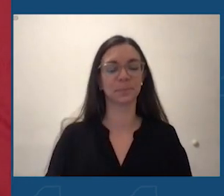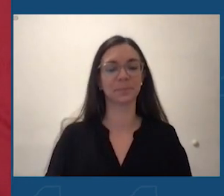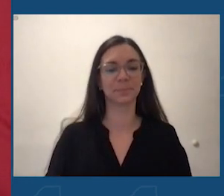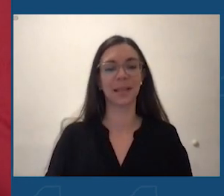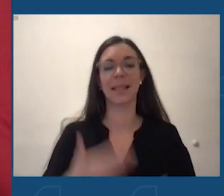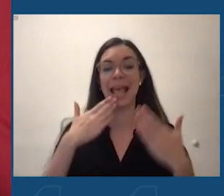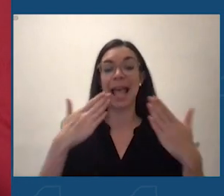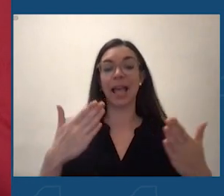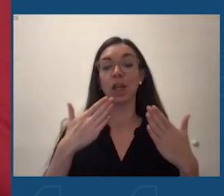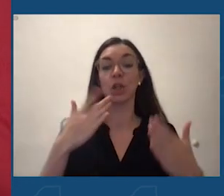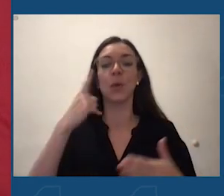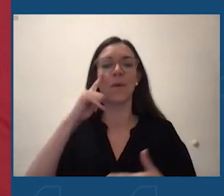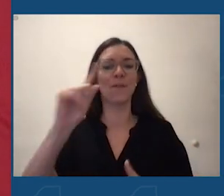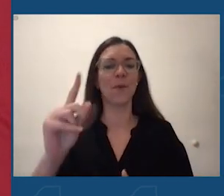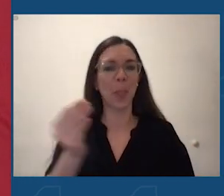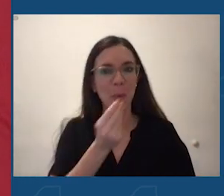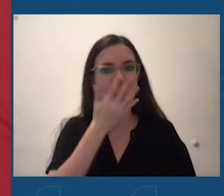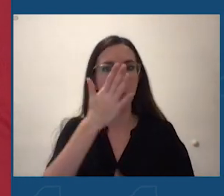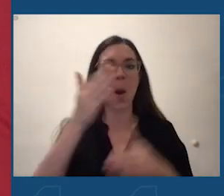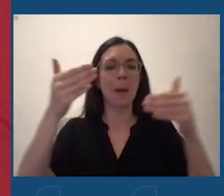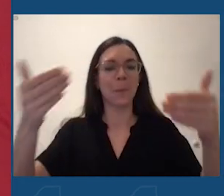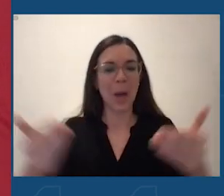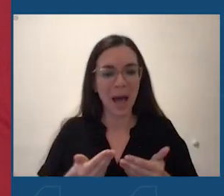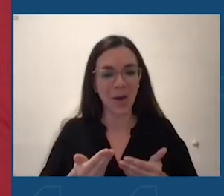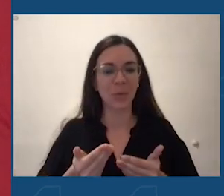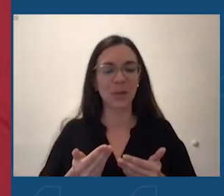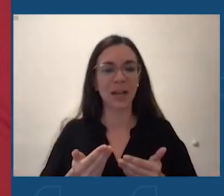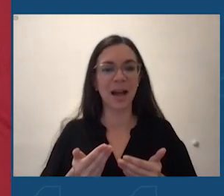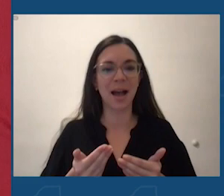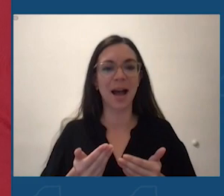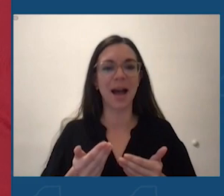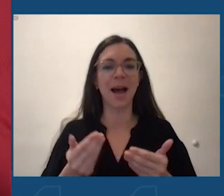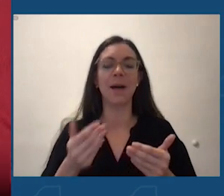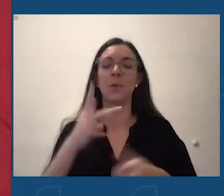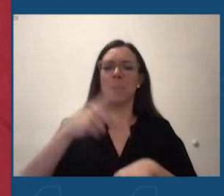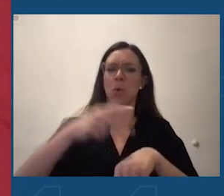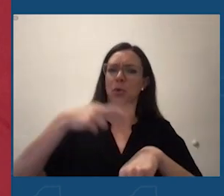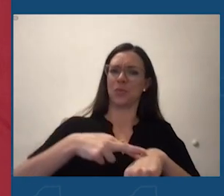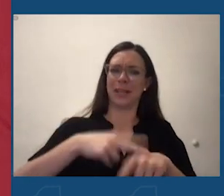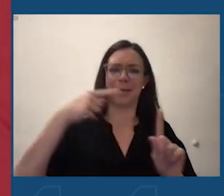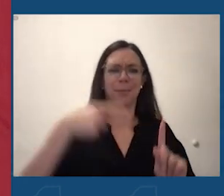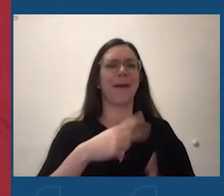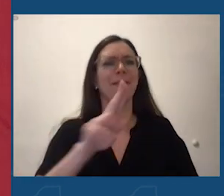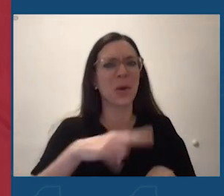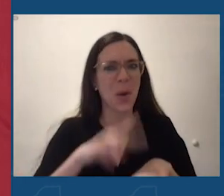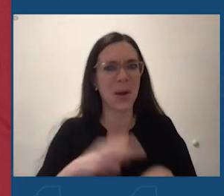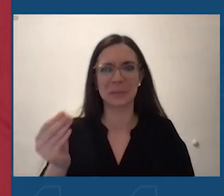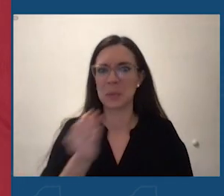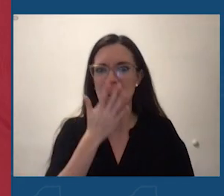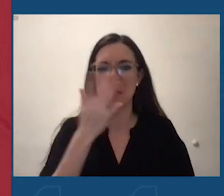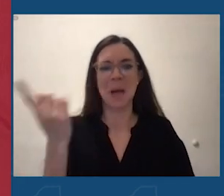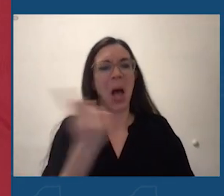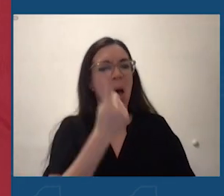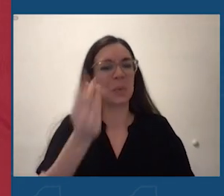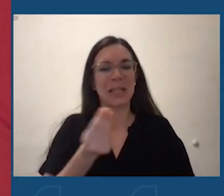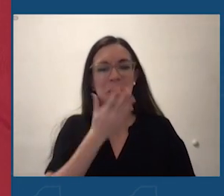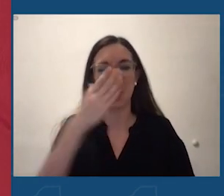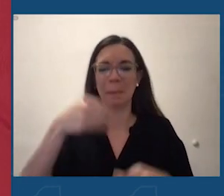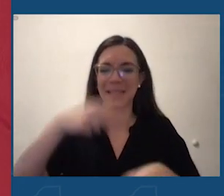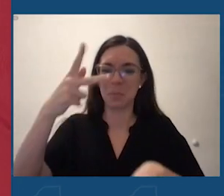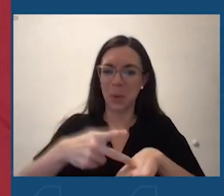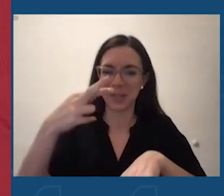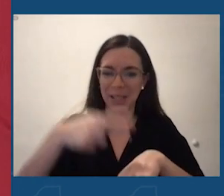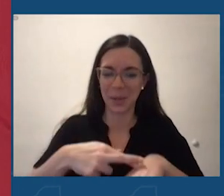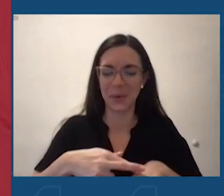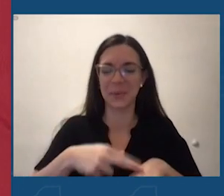Thank you for the warm welcome, but with Puerto Rico involved, how can it not be warm? It's always warm in Puerto Rico. I